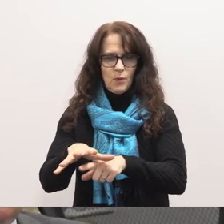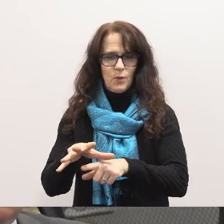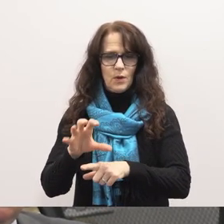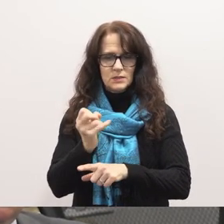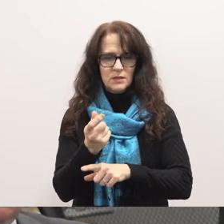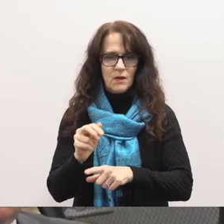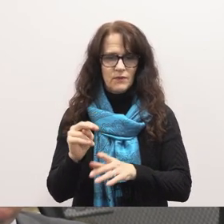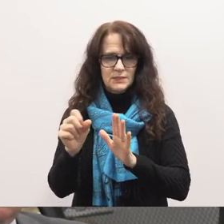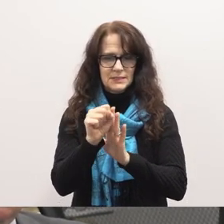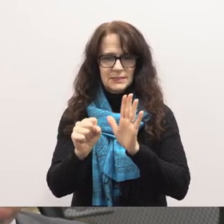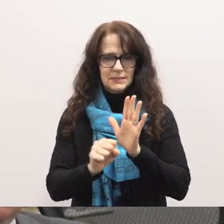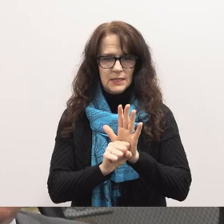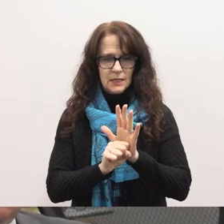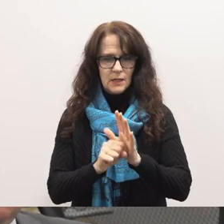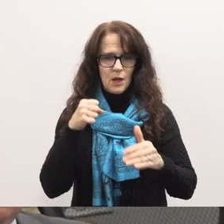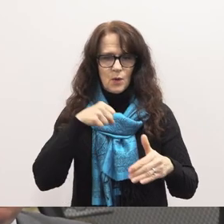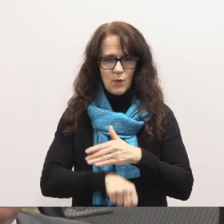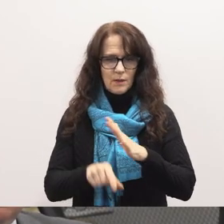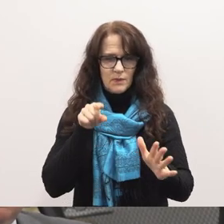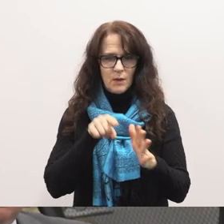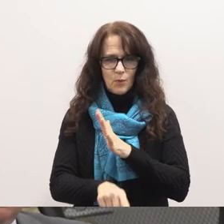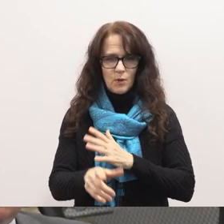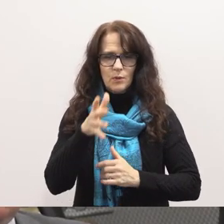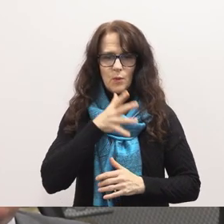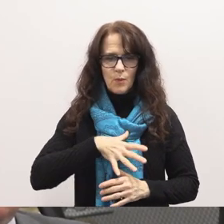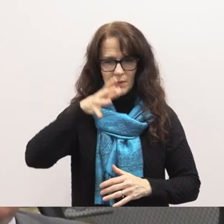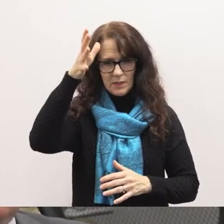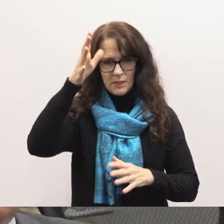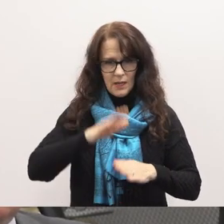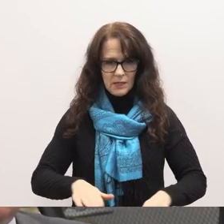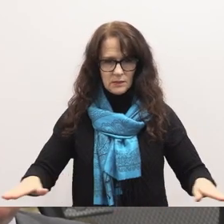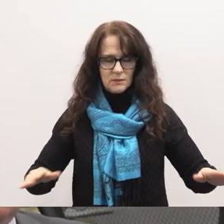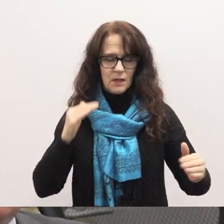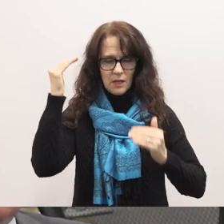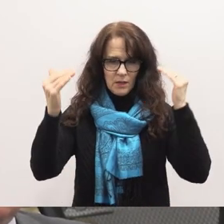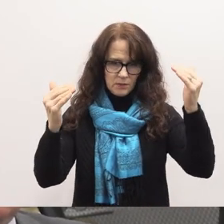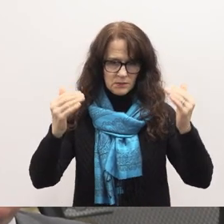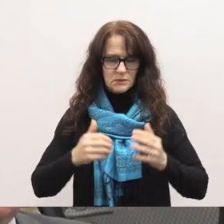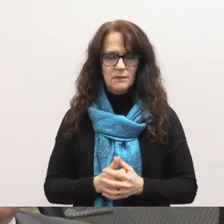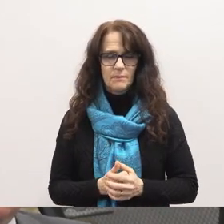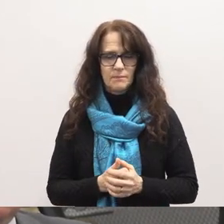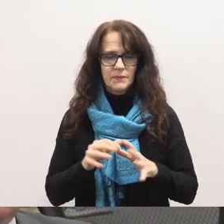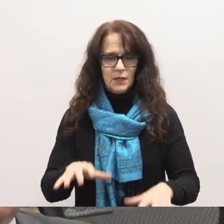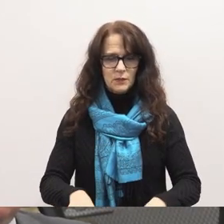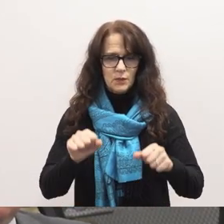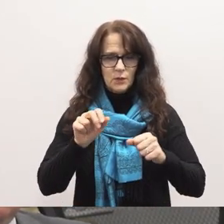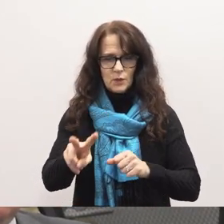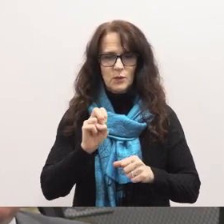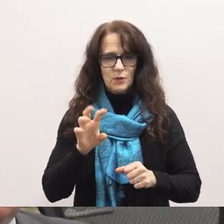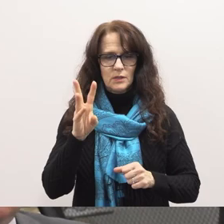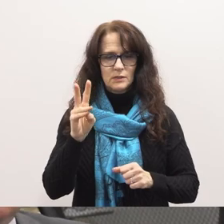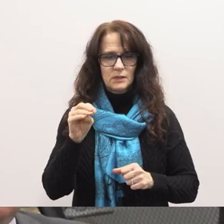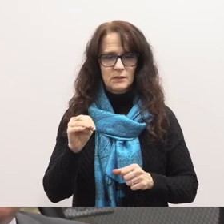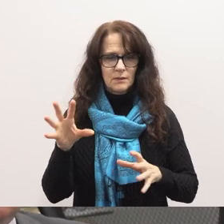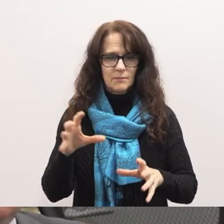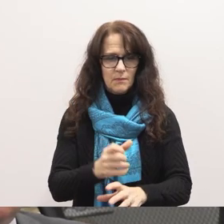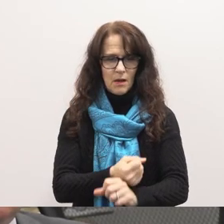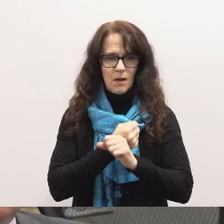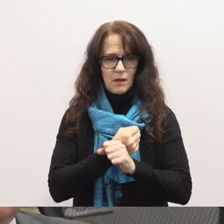a sovereign state and raped and murdered women and children and adults. and took 260 of them